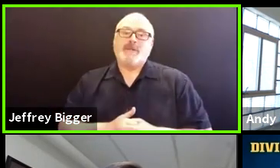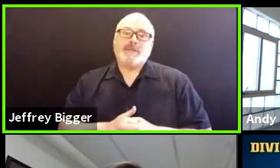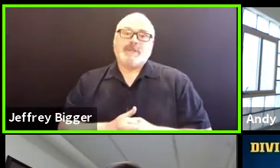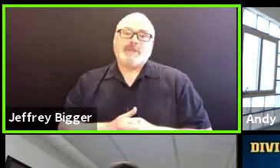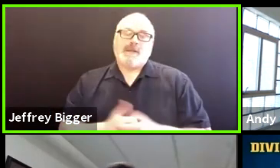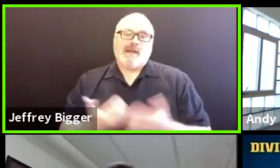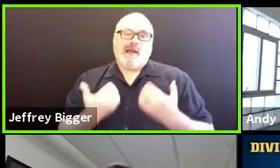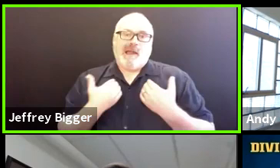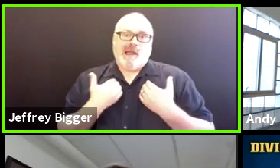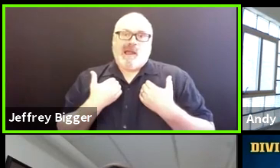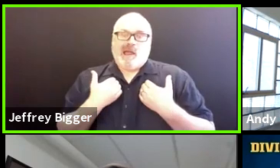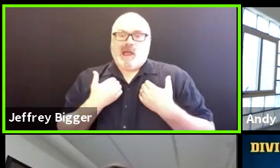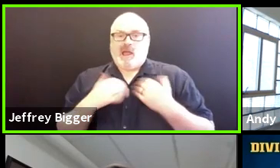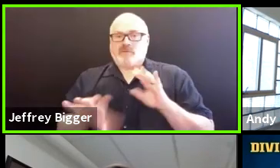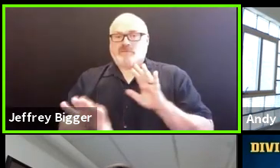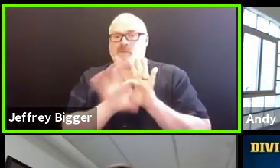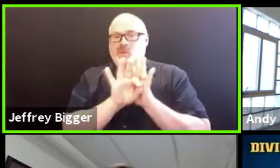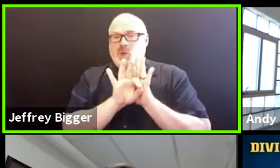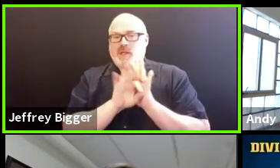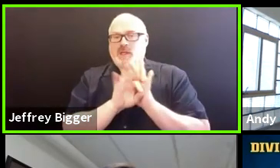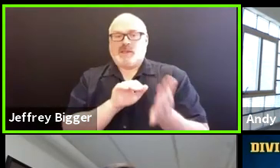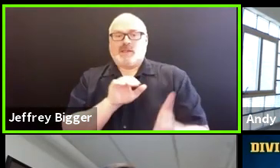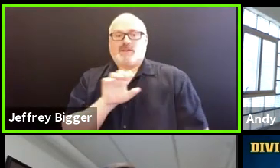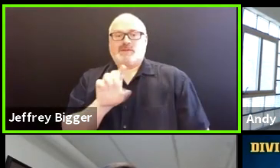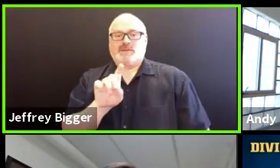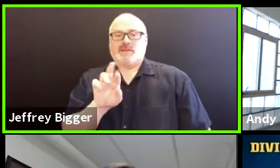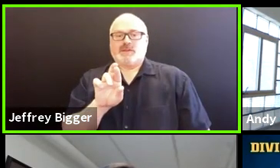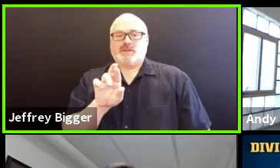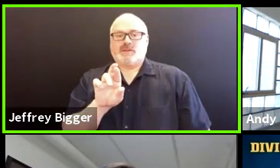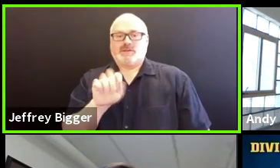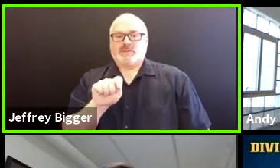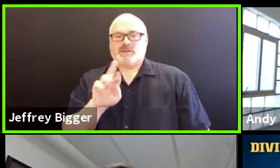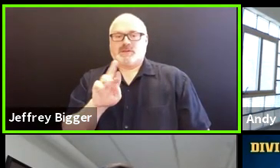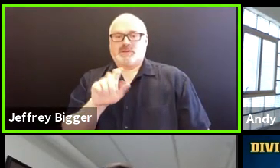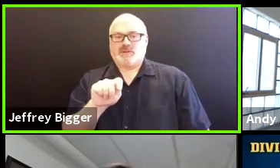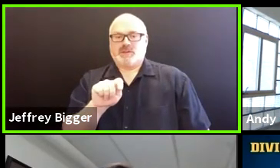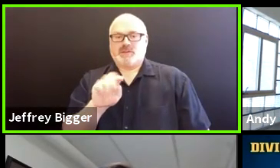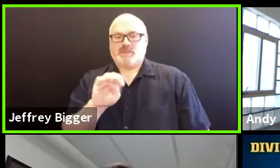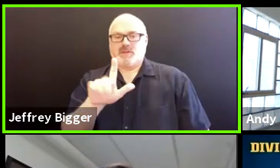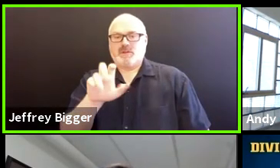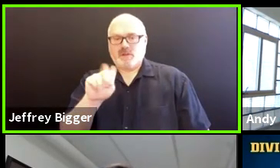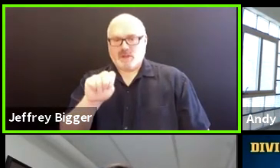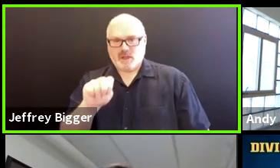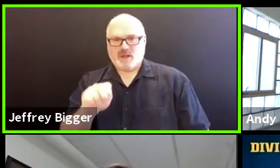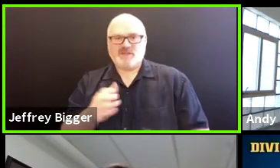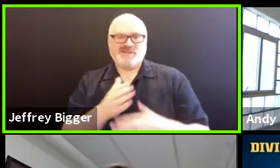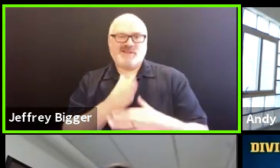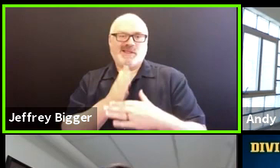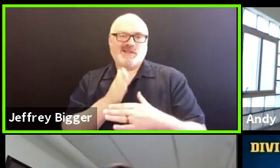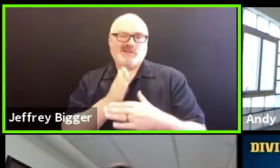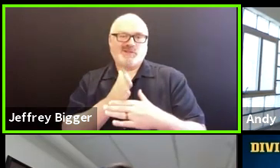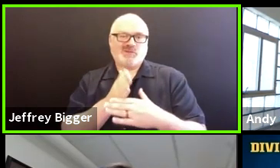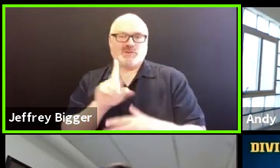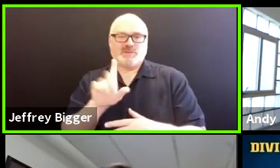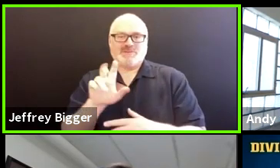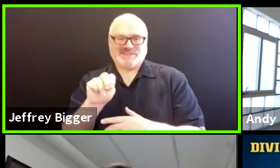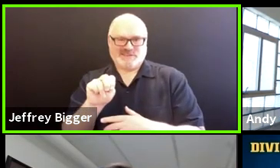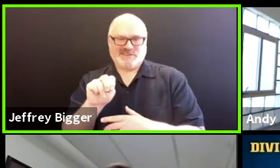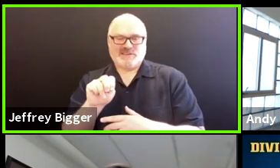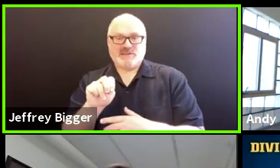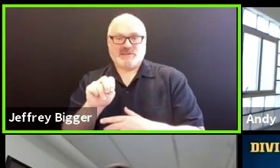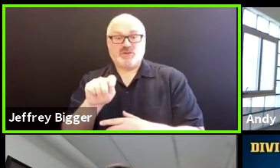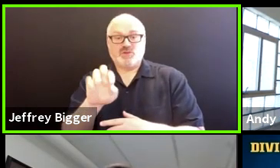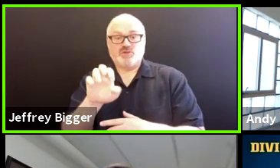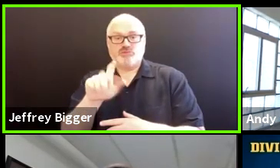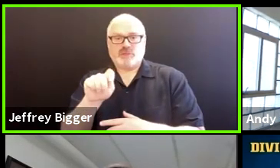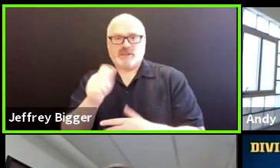We have appointed Dr. Trent Lalonde as the interim dean. Trent has been the